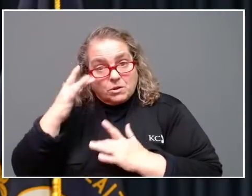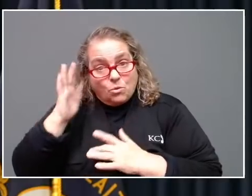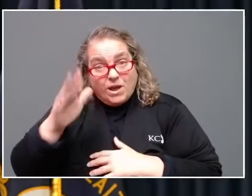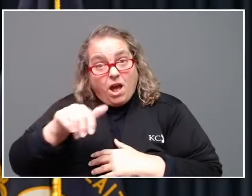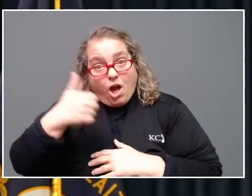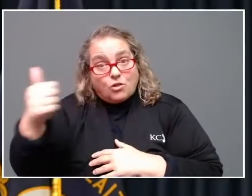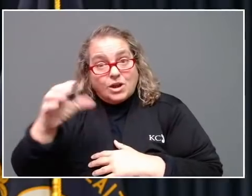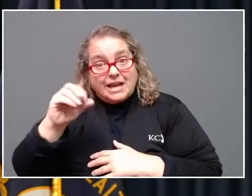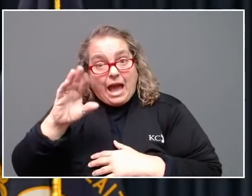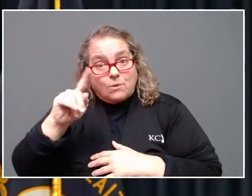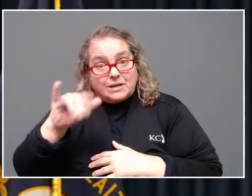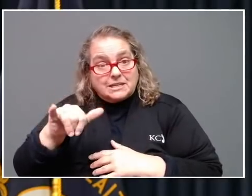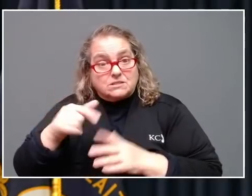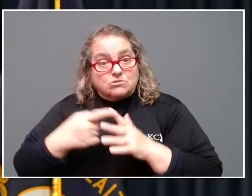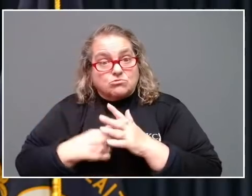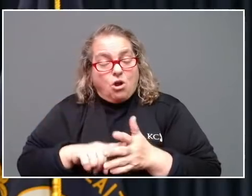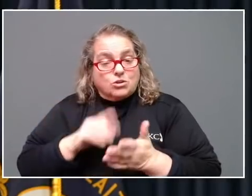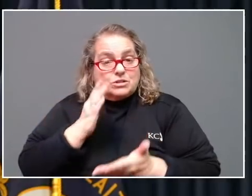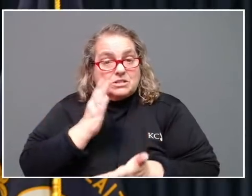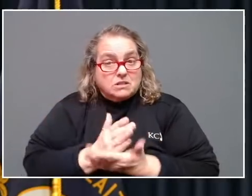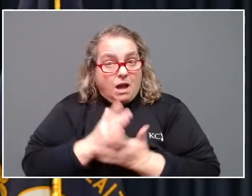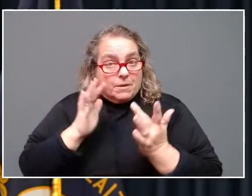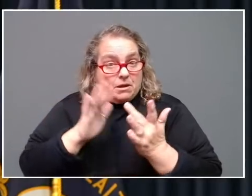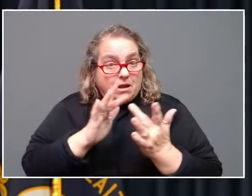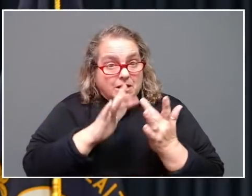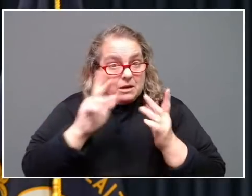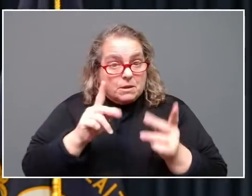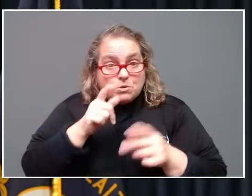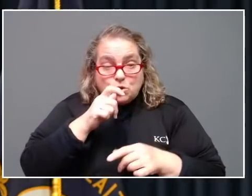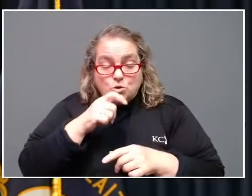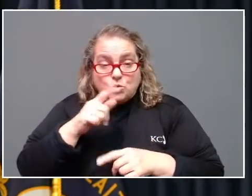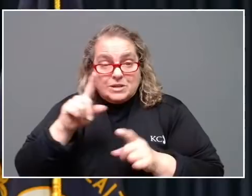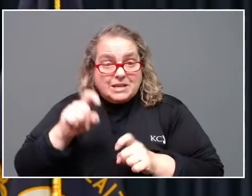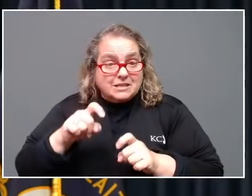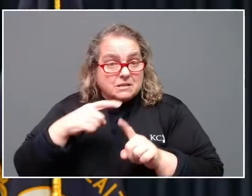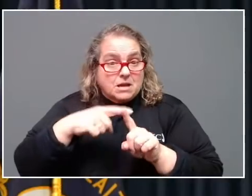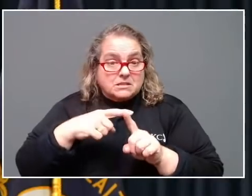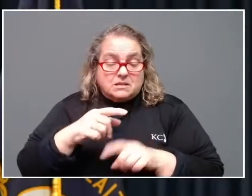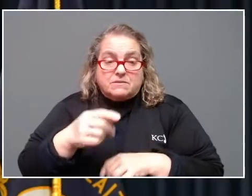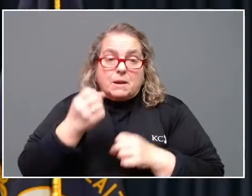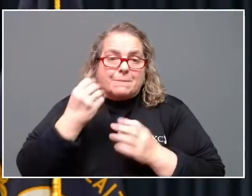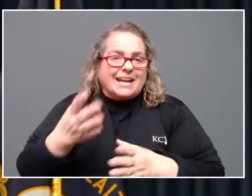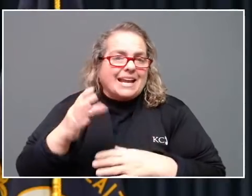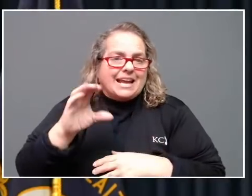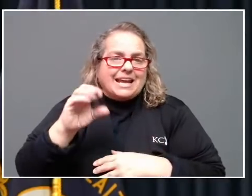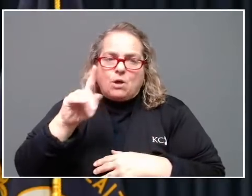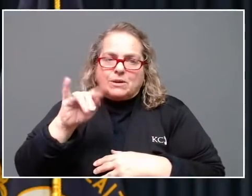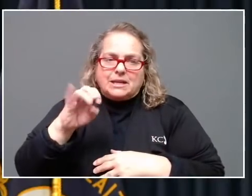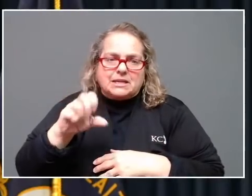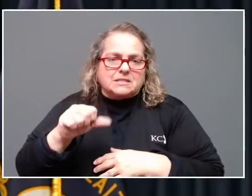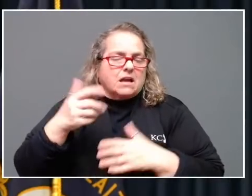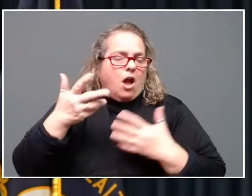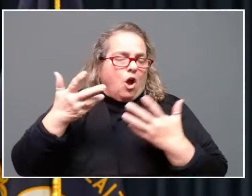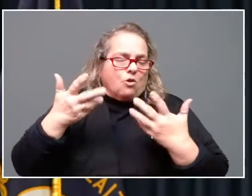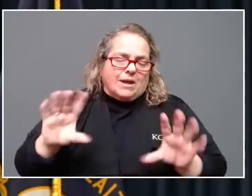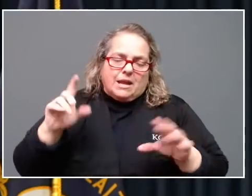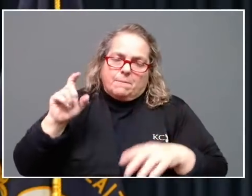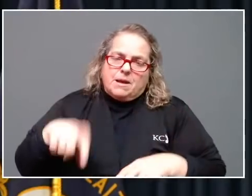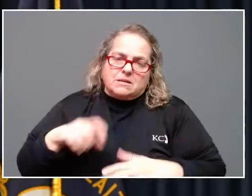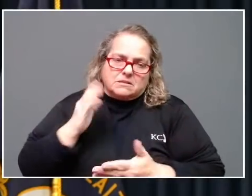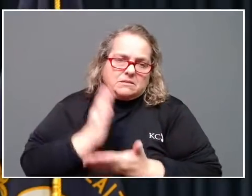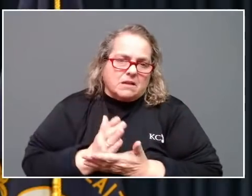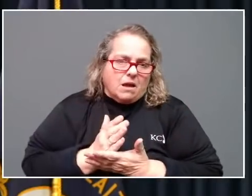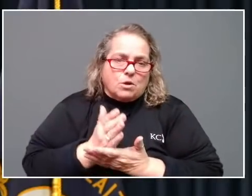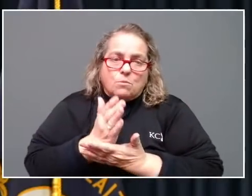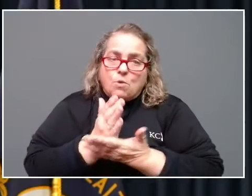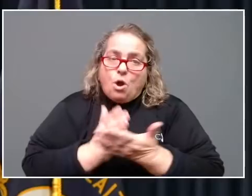stop contacting people who test positive? Many counties have already had to. And part of that,